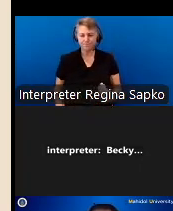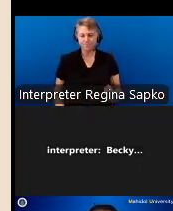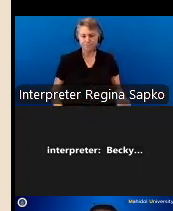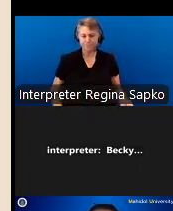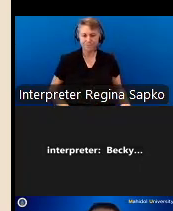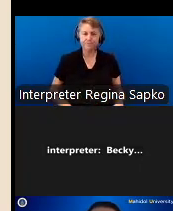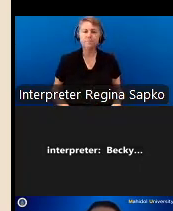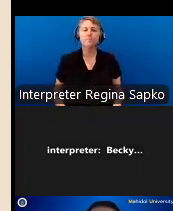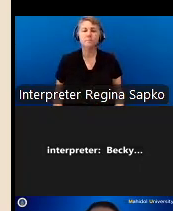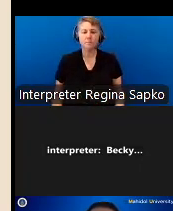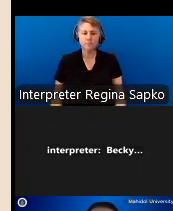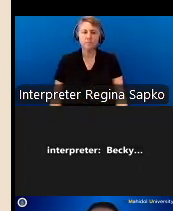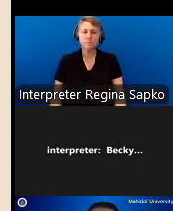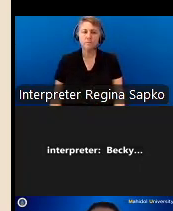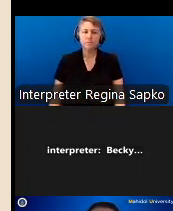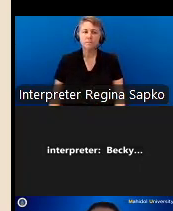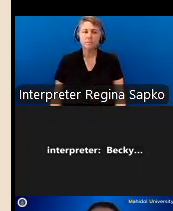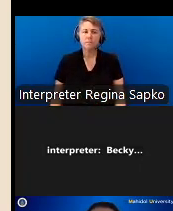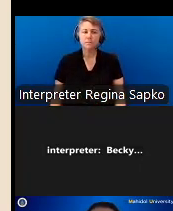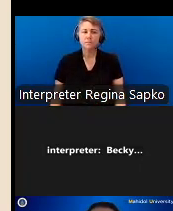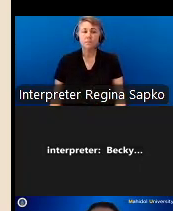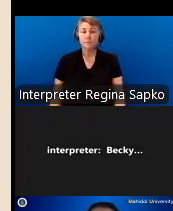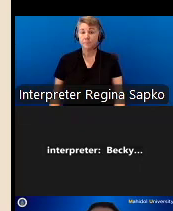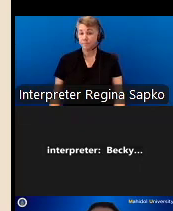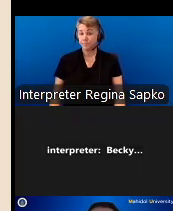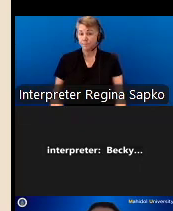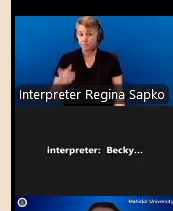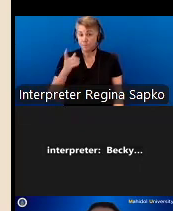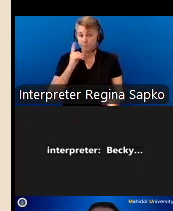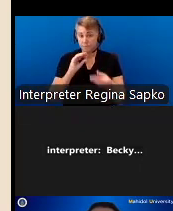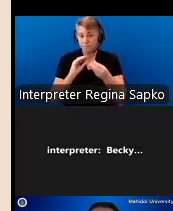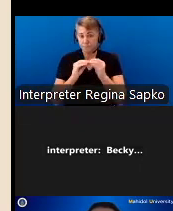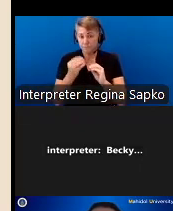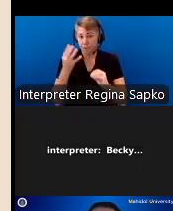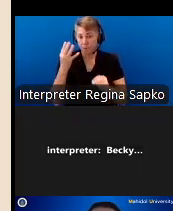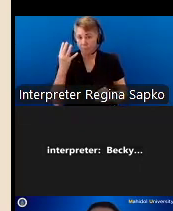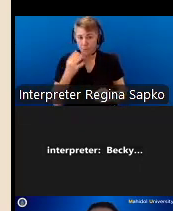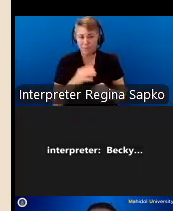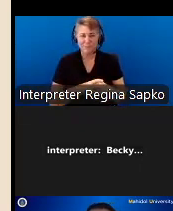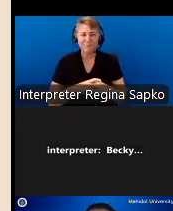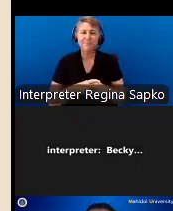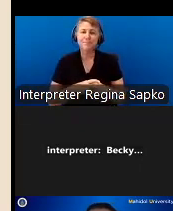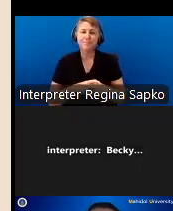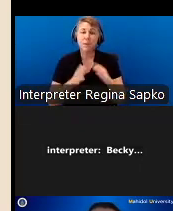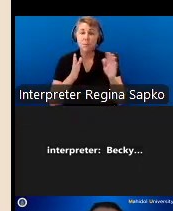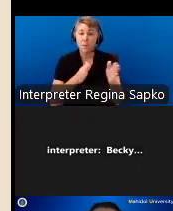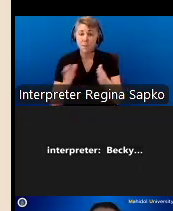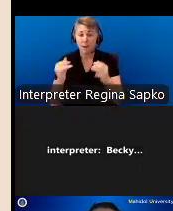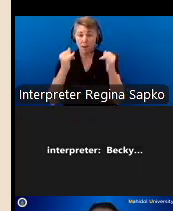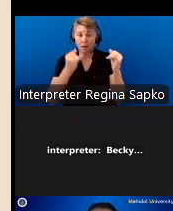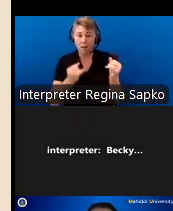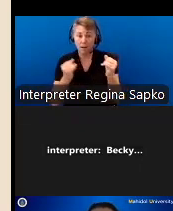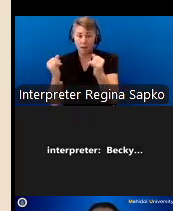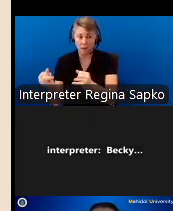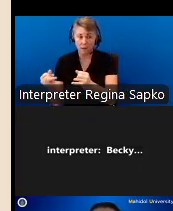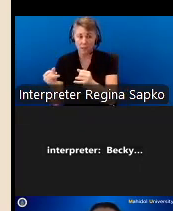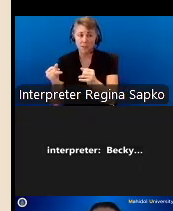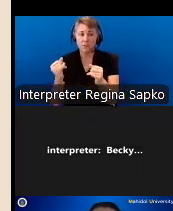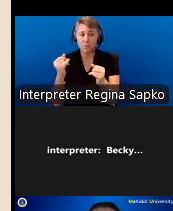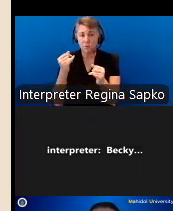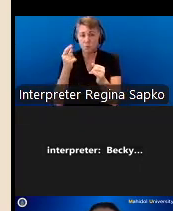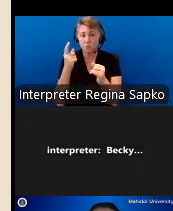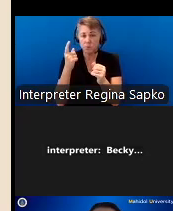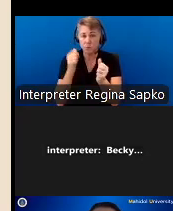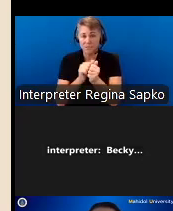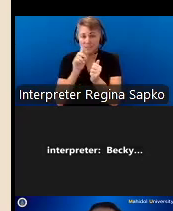In terms of, again, the preparing individual for person with it, the first question is about